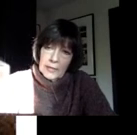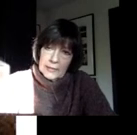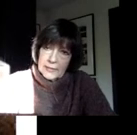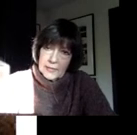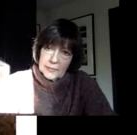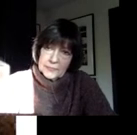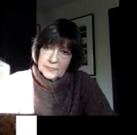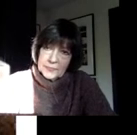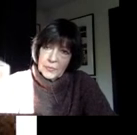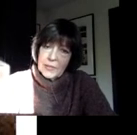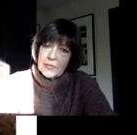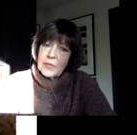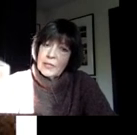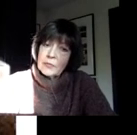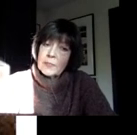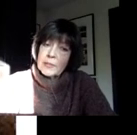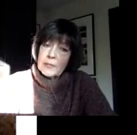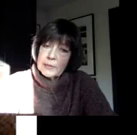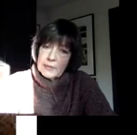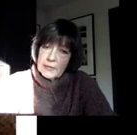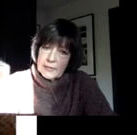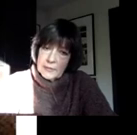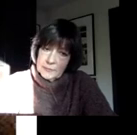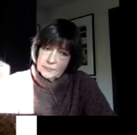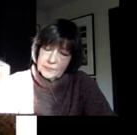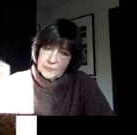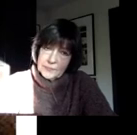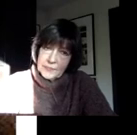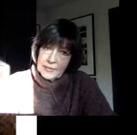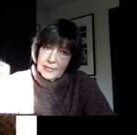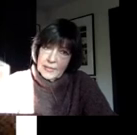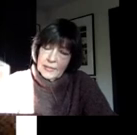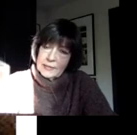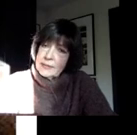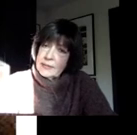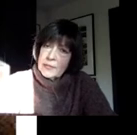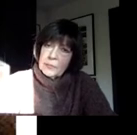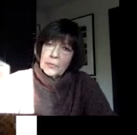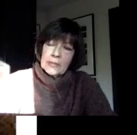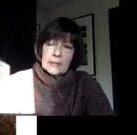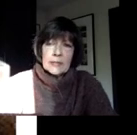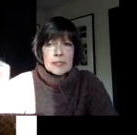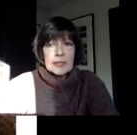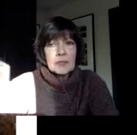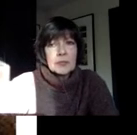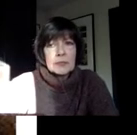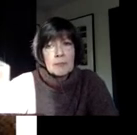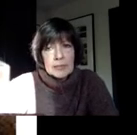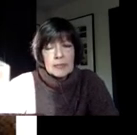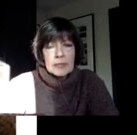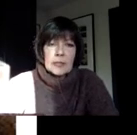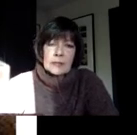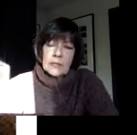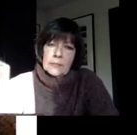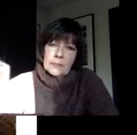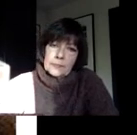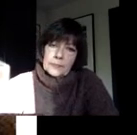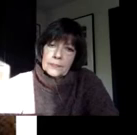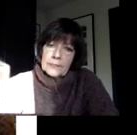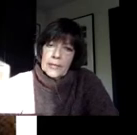We have rights, but we also have responsibilities. And I think it's important at this time to remind